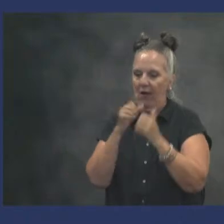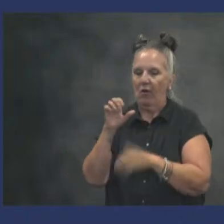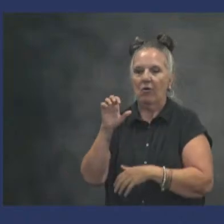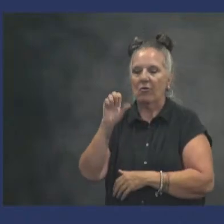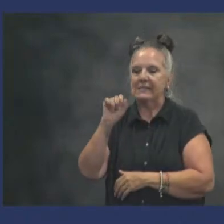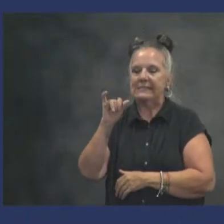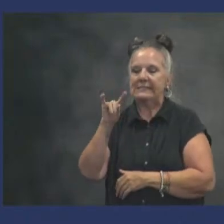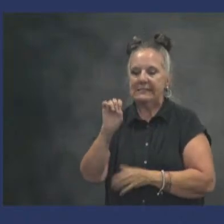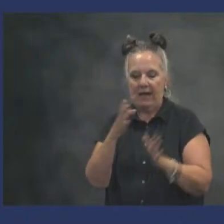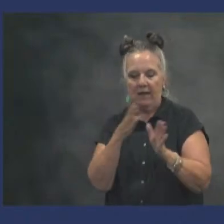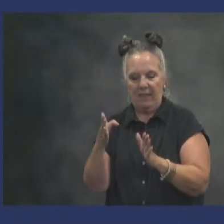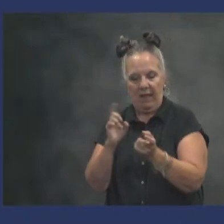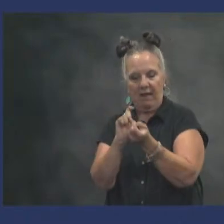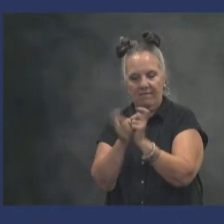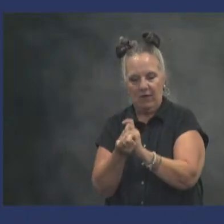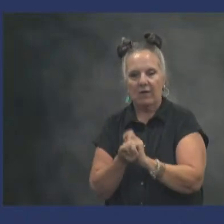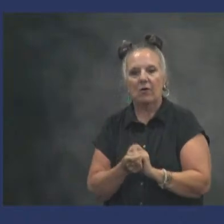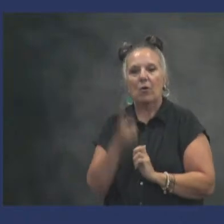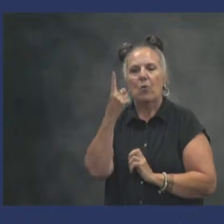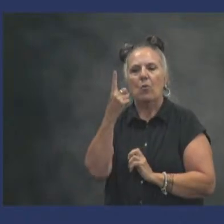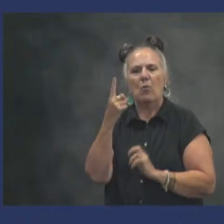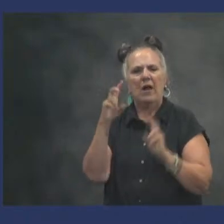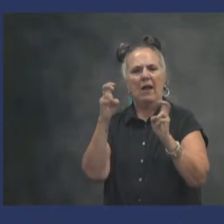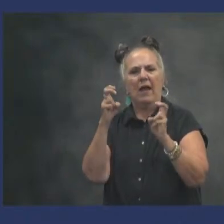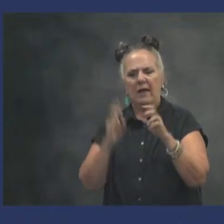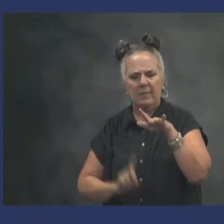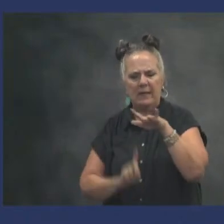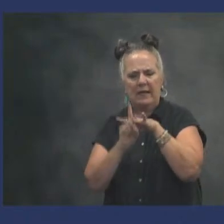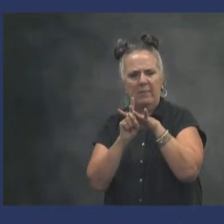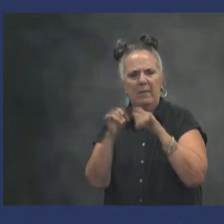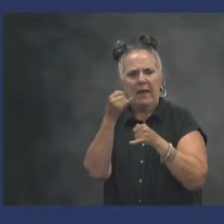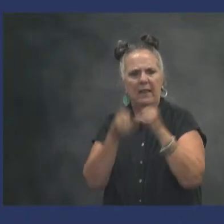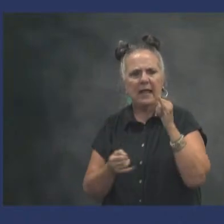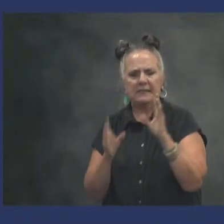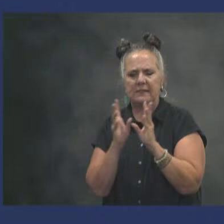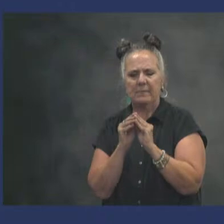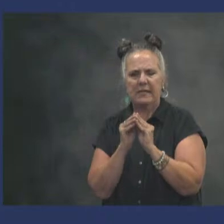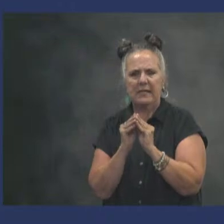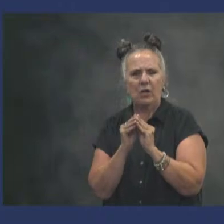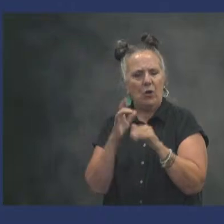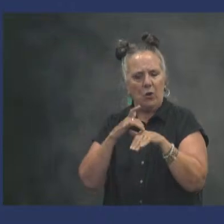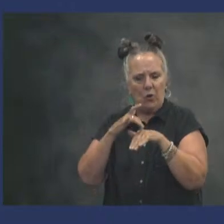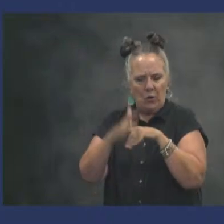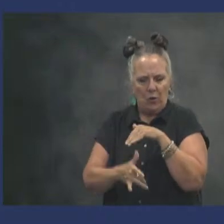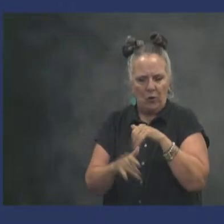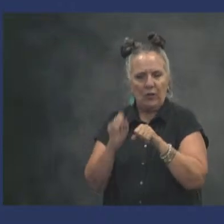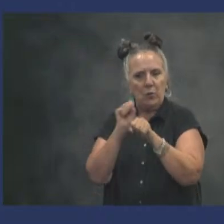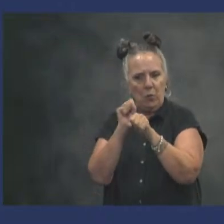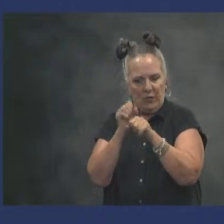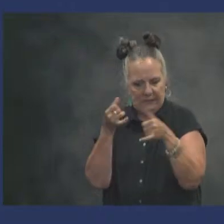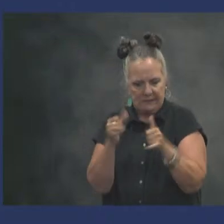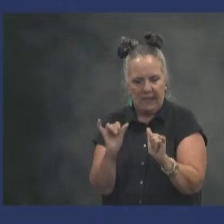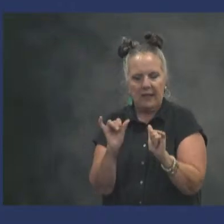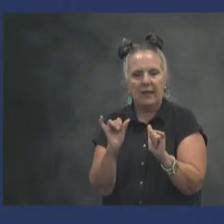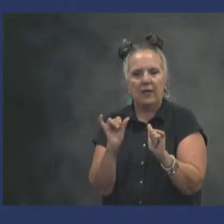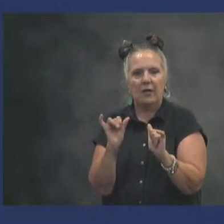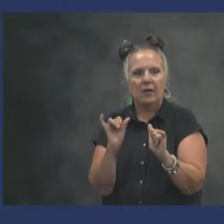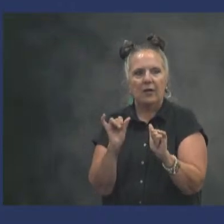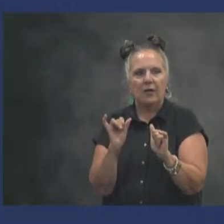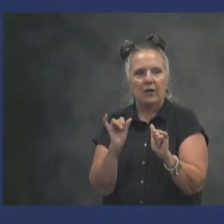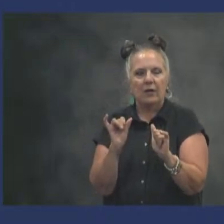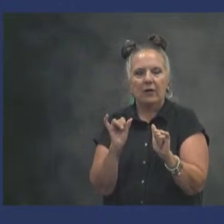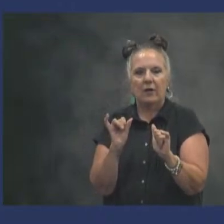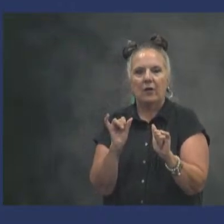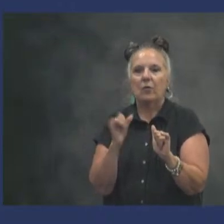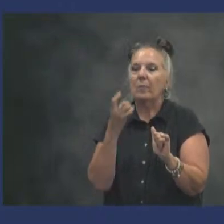One other item that came up at the last meeting that was still kind of in the early workings was whether or not there would be